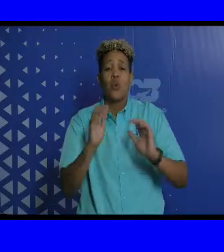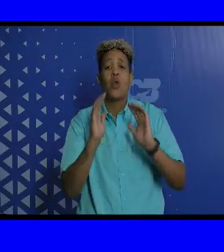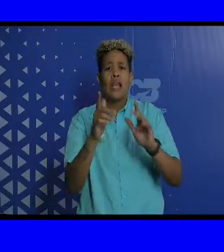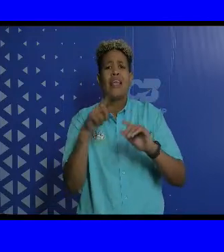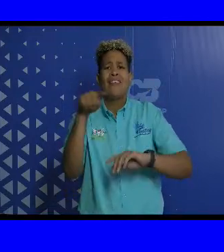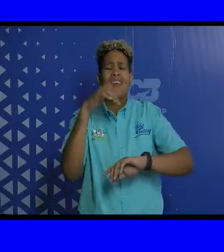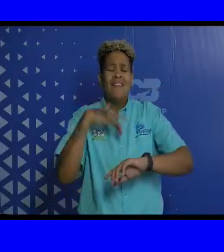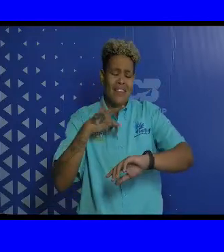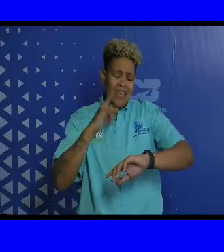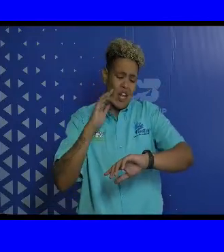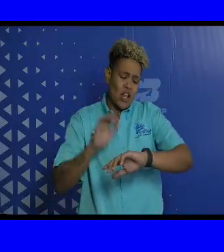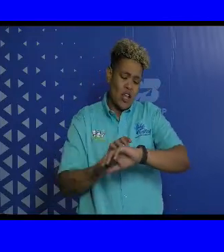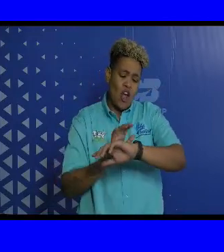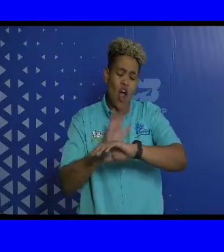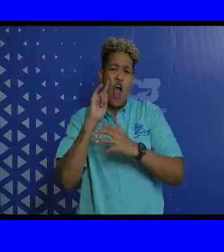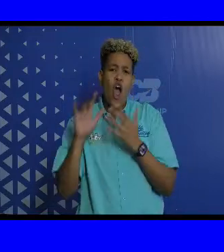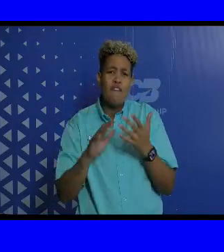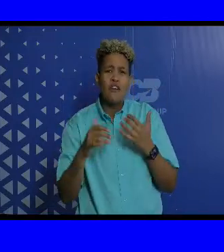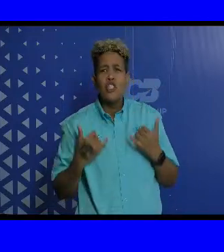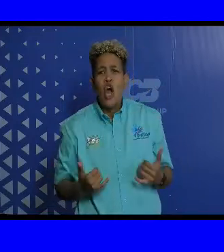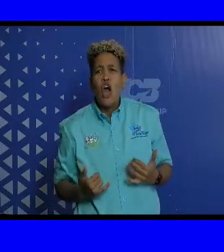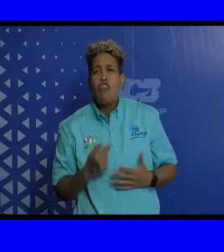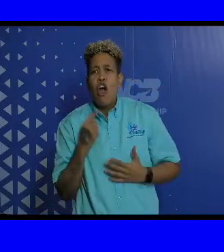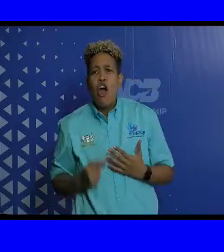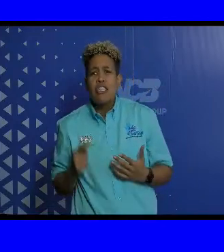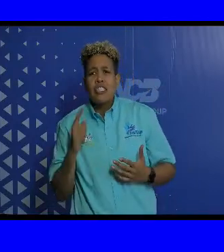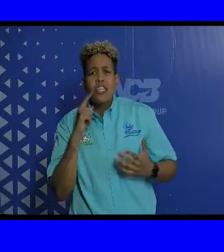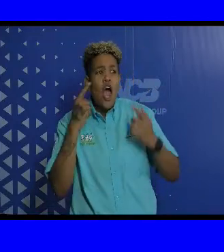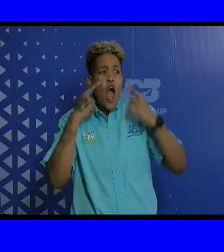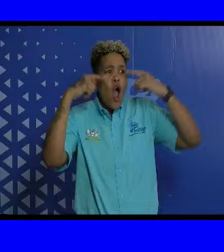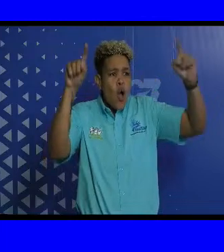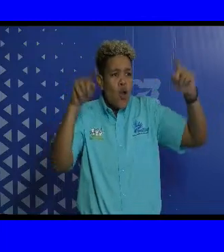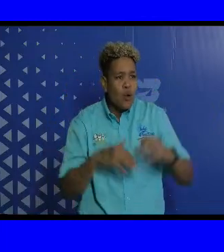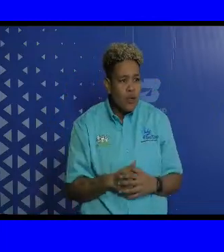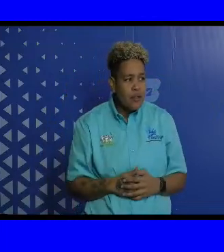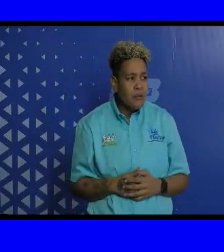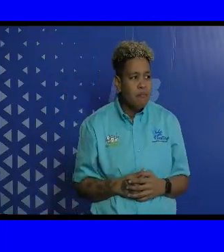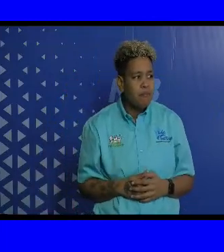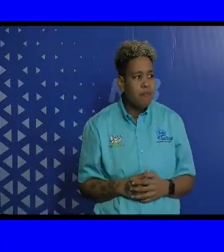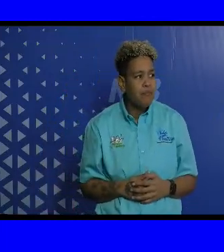of you confused about our current condition and the outlook.